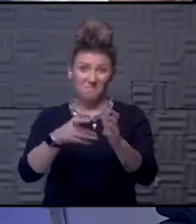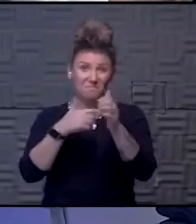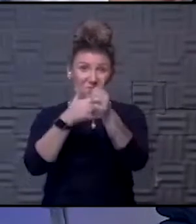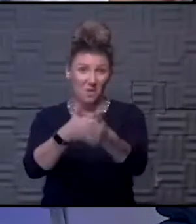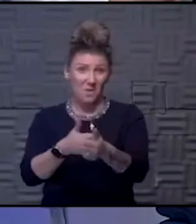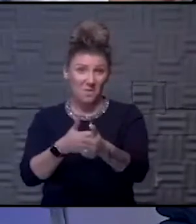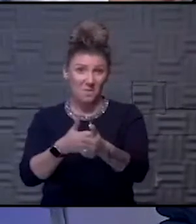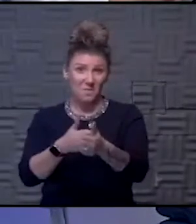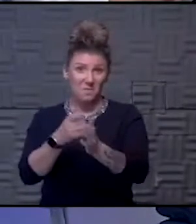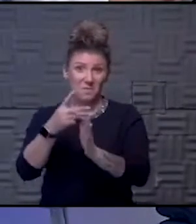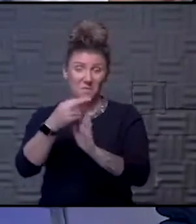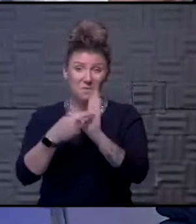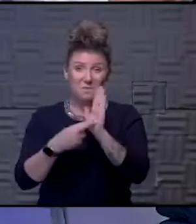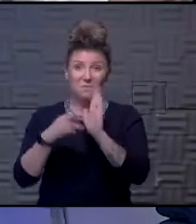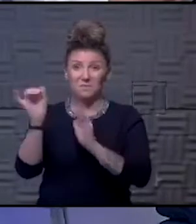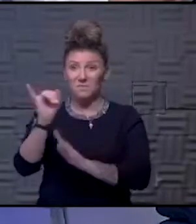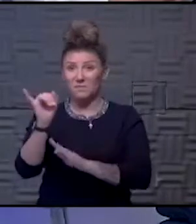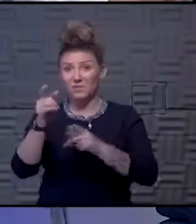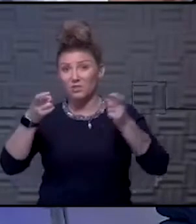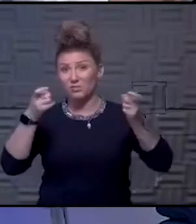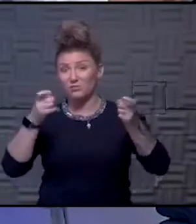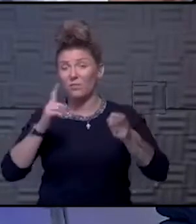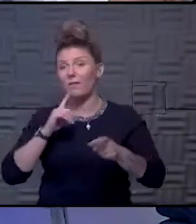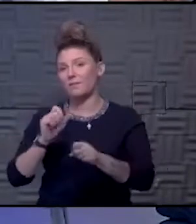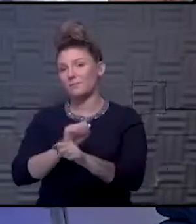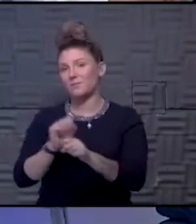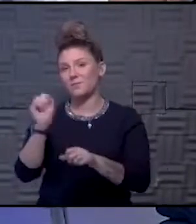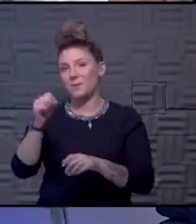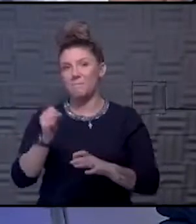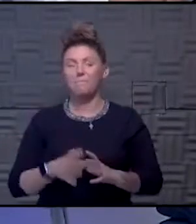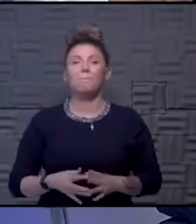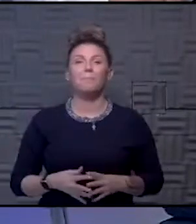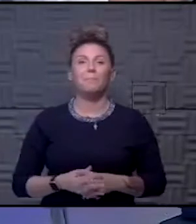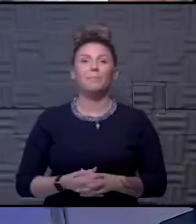infection control to protect themselves? Yes. I